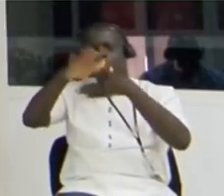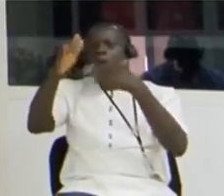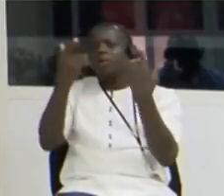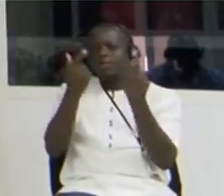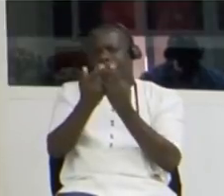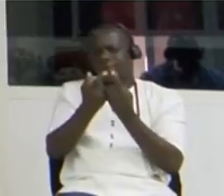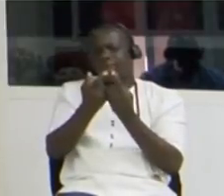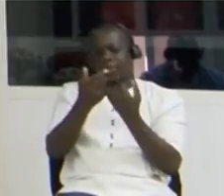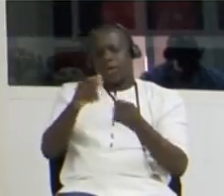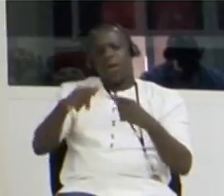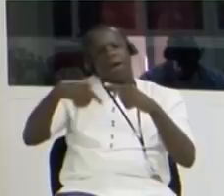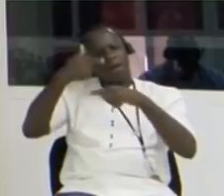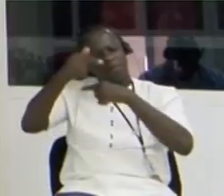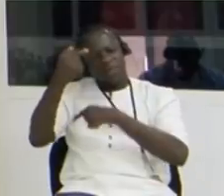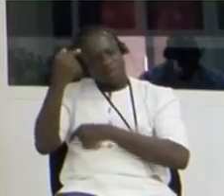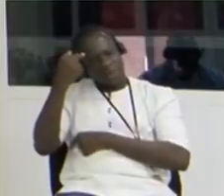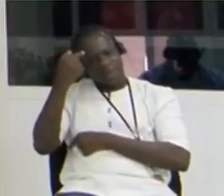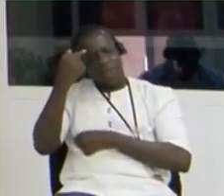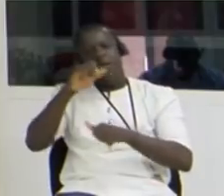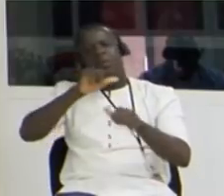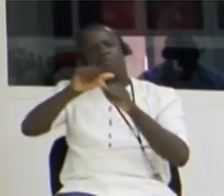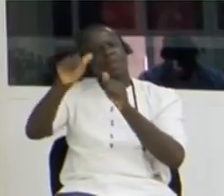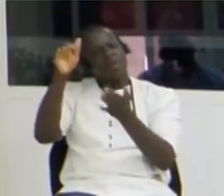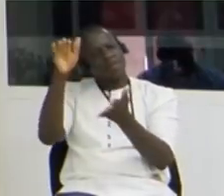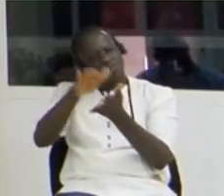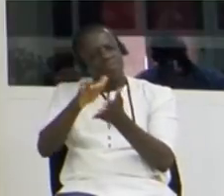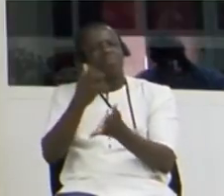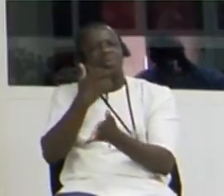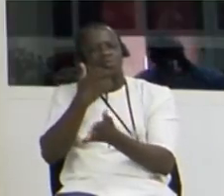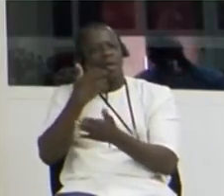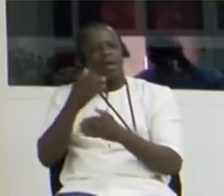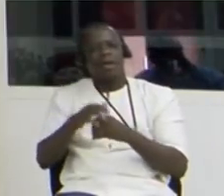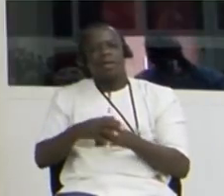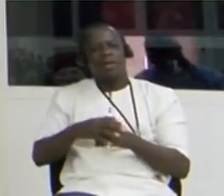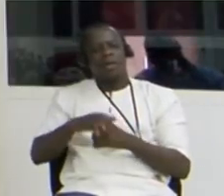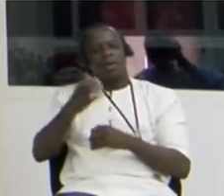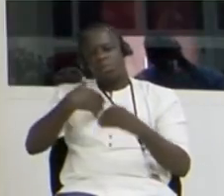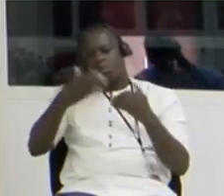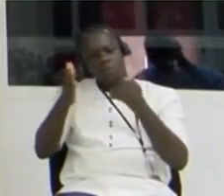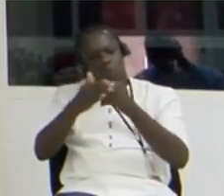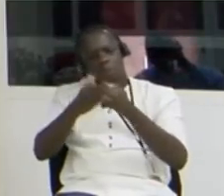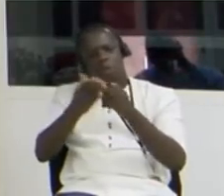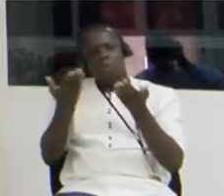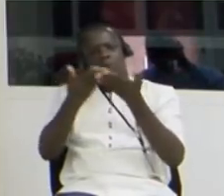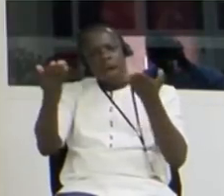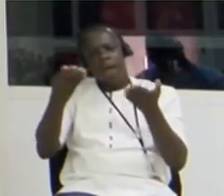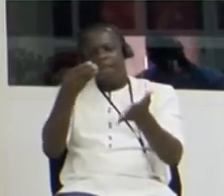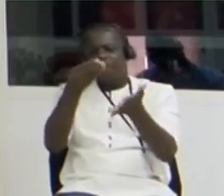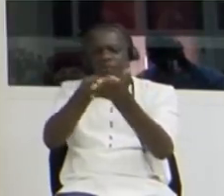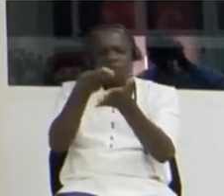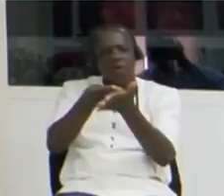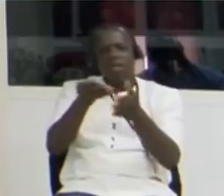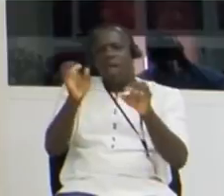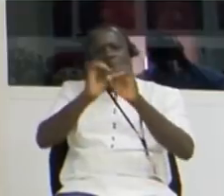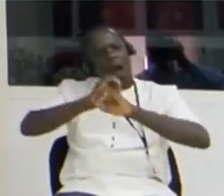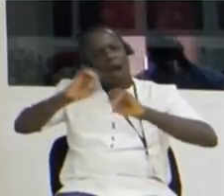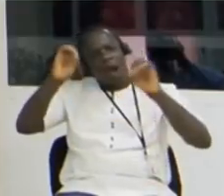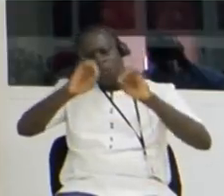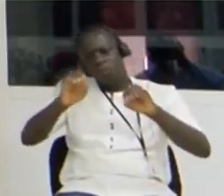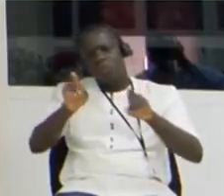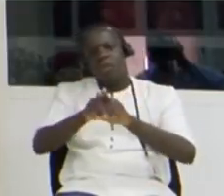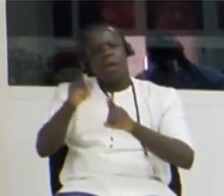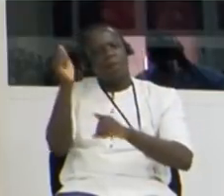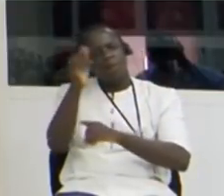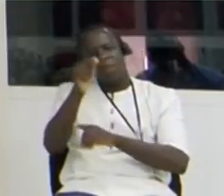of funding and also because of capacity. We reduced the number. The number was reduced from that 100 to